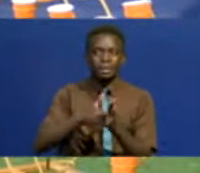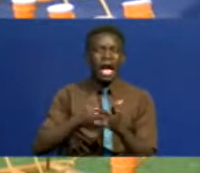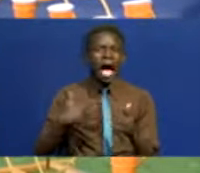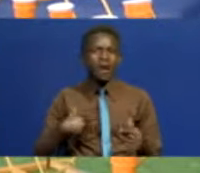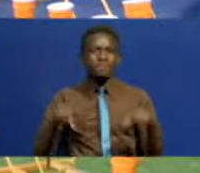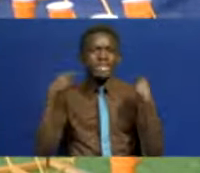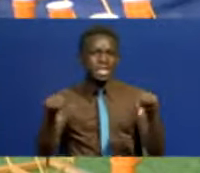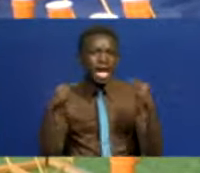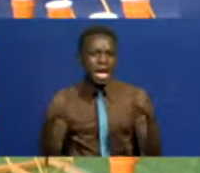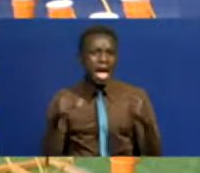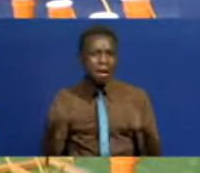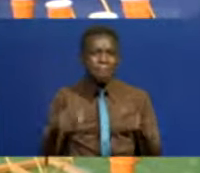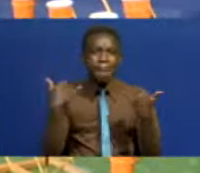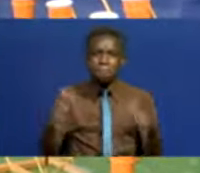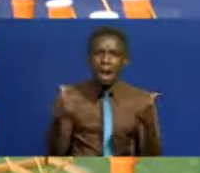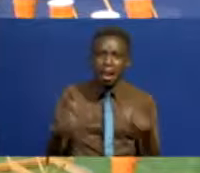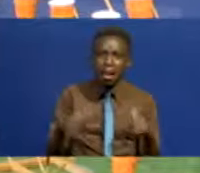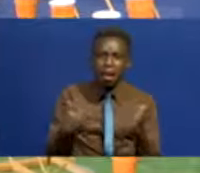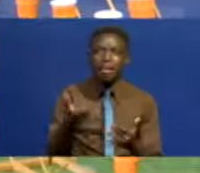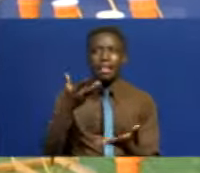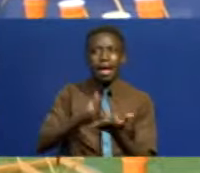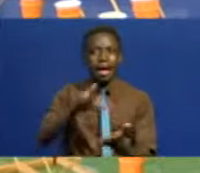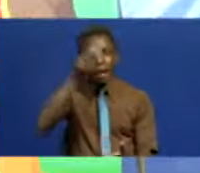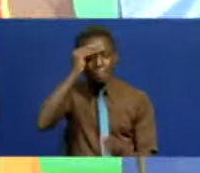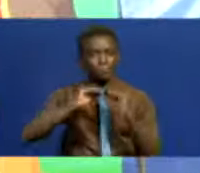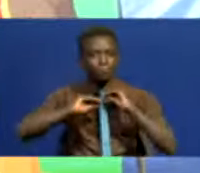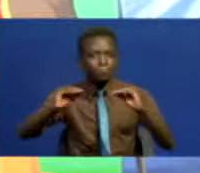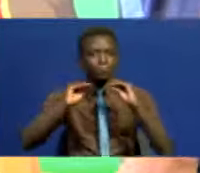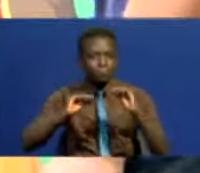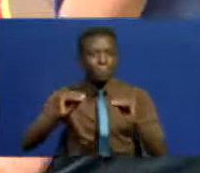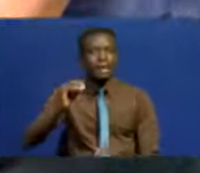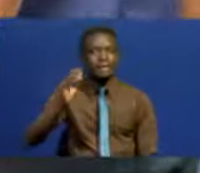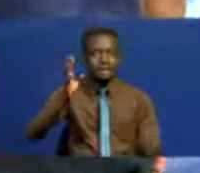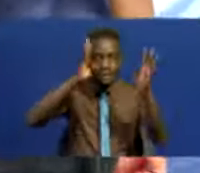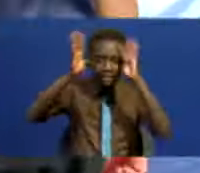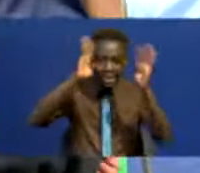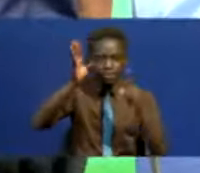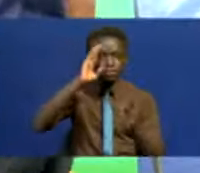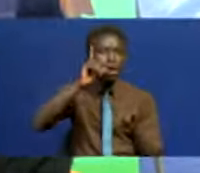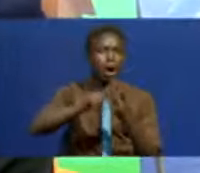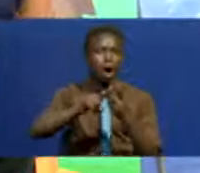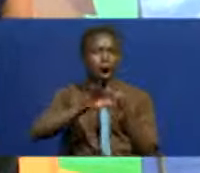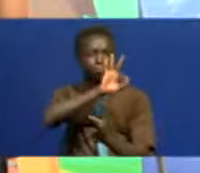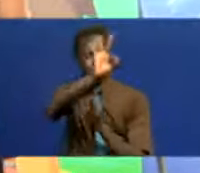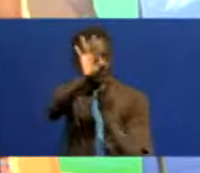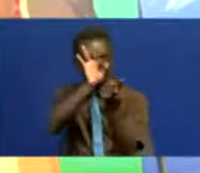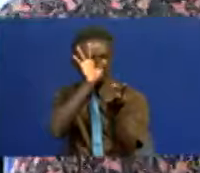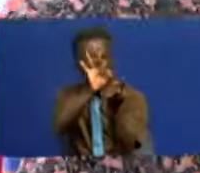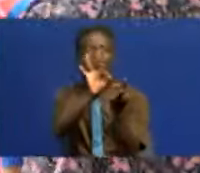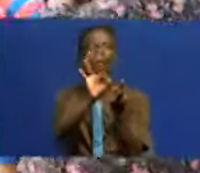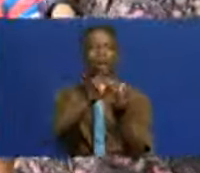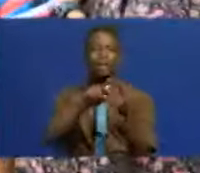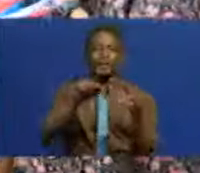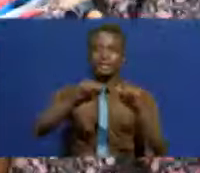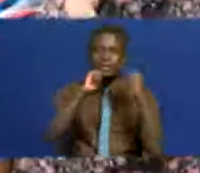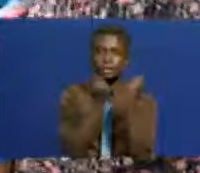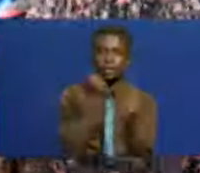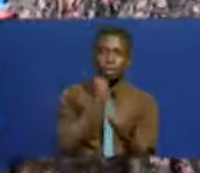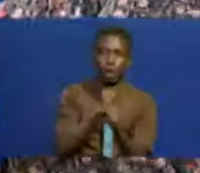to educate on creativity, accuracy, teamwork, visual memory,